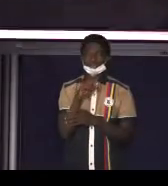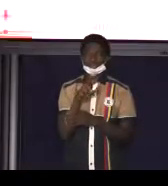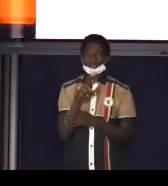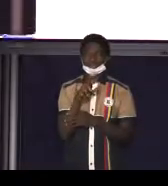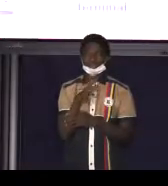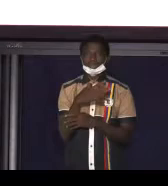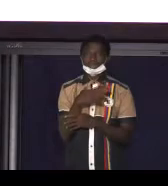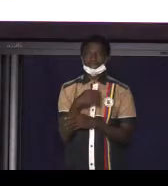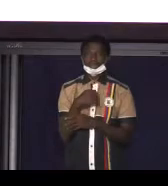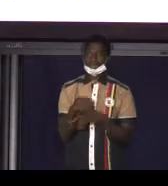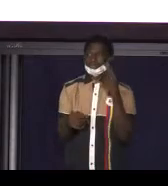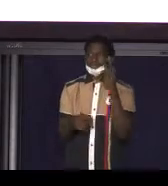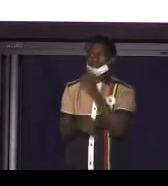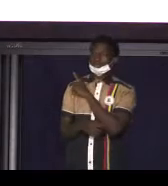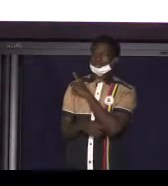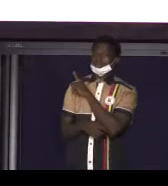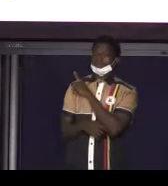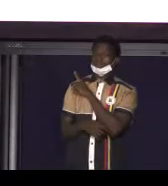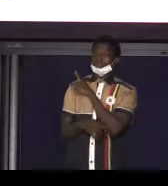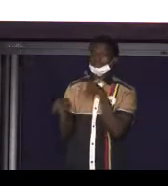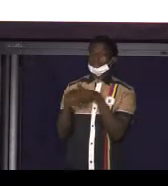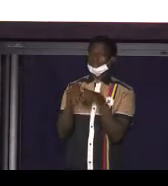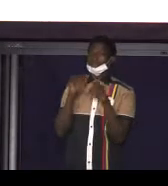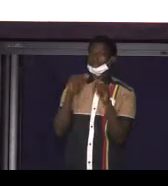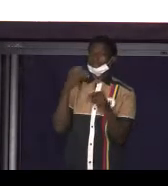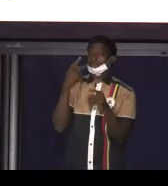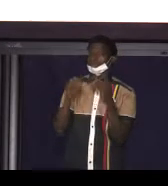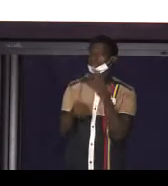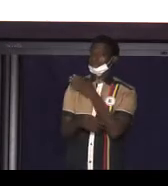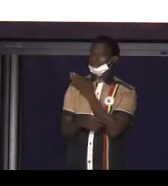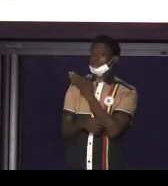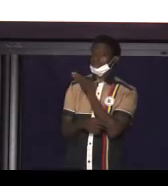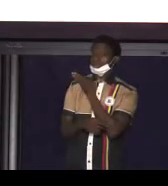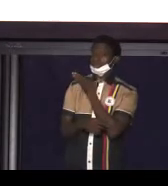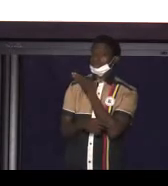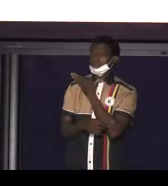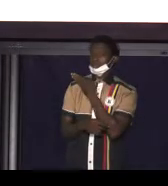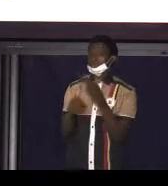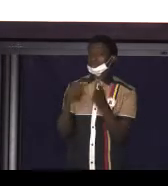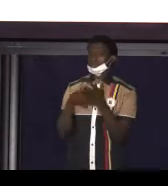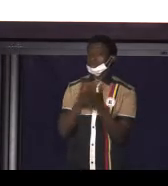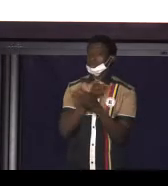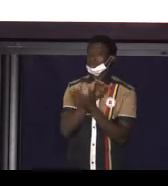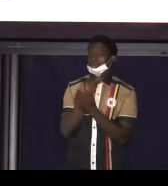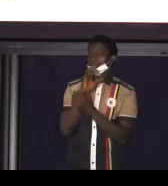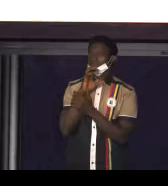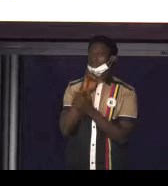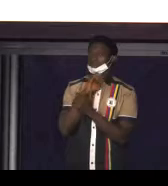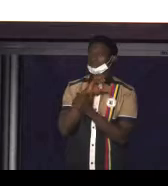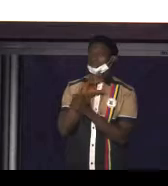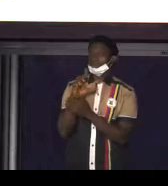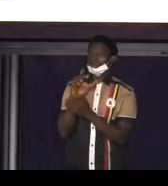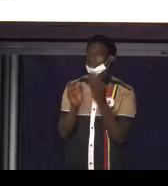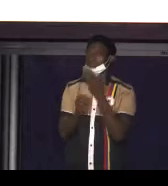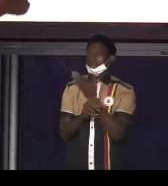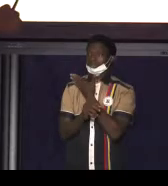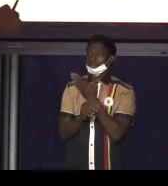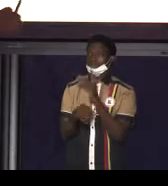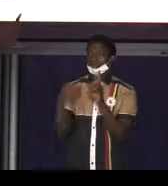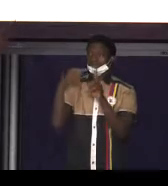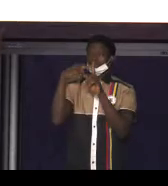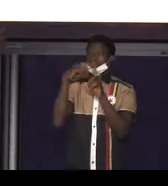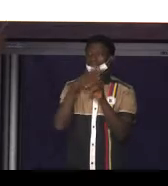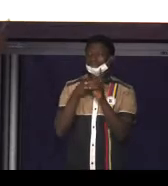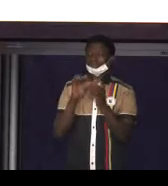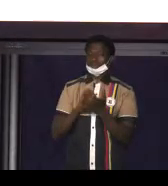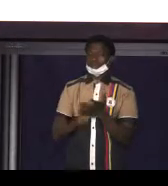cell, it must have the positive and negative terminal. Like you can see in this picture here, this is a cell, the positive terminal,